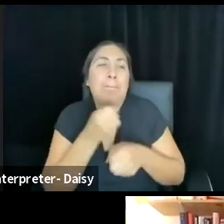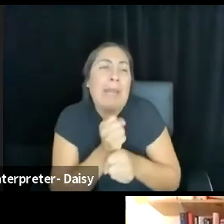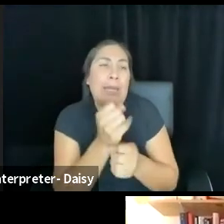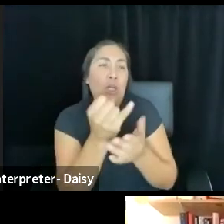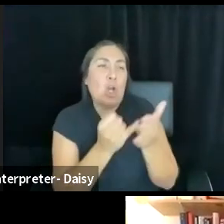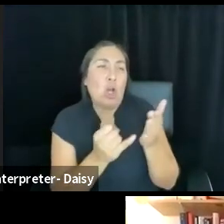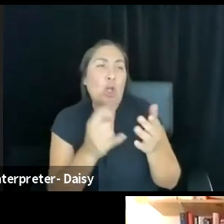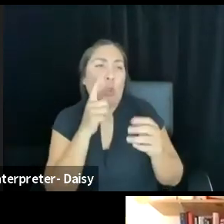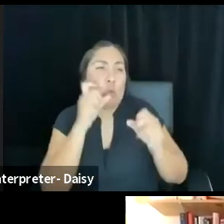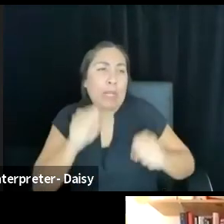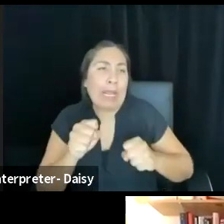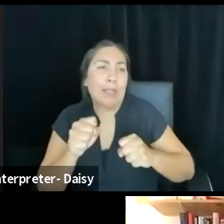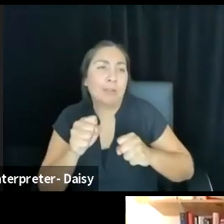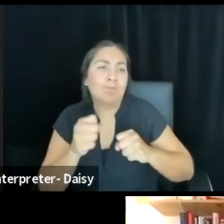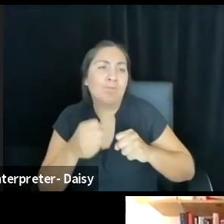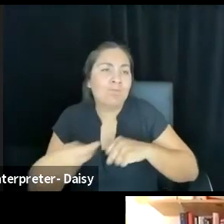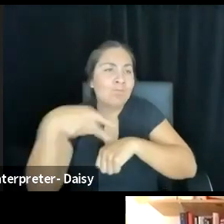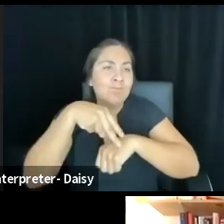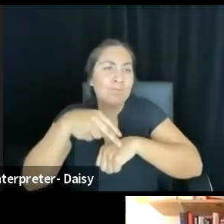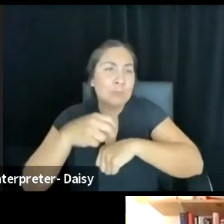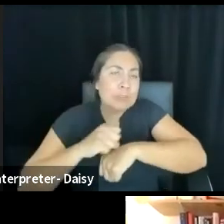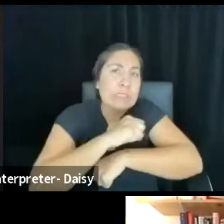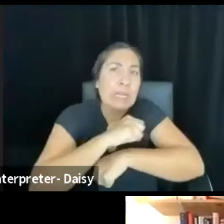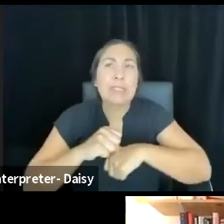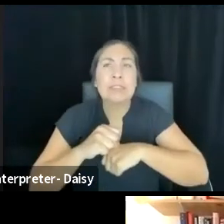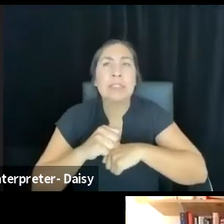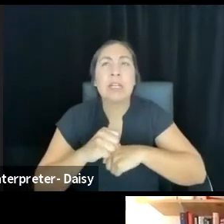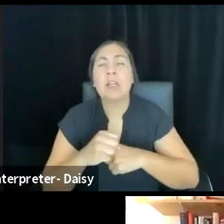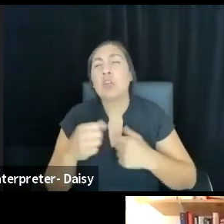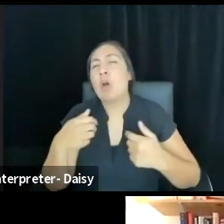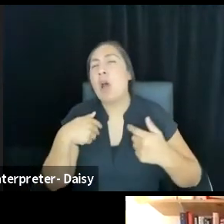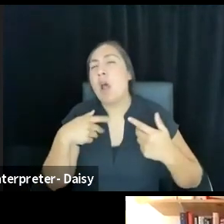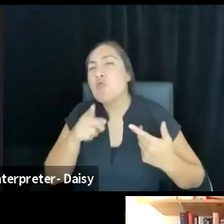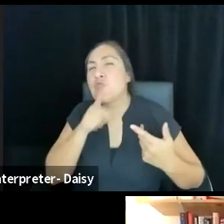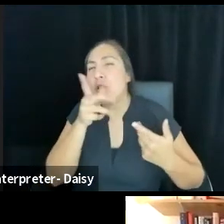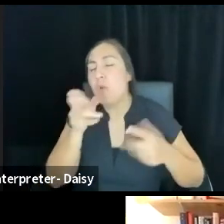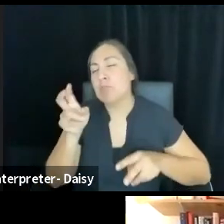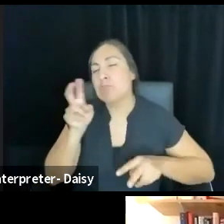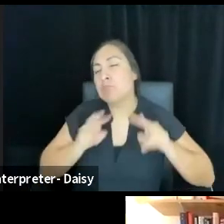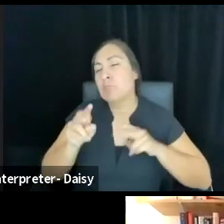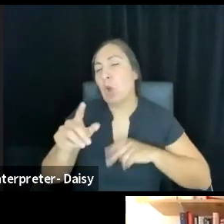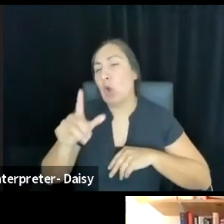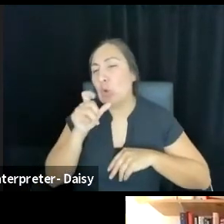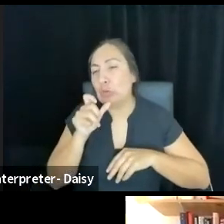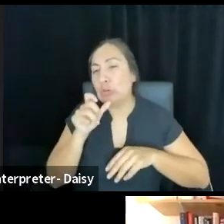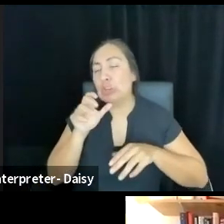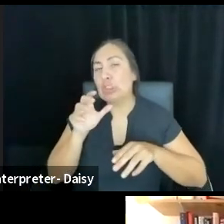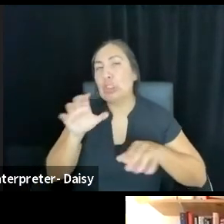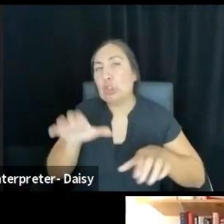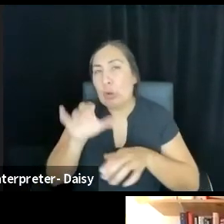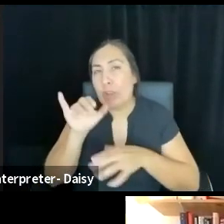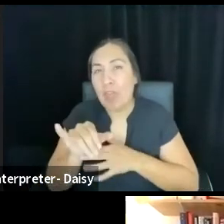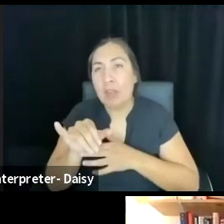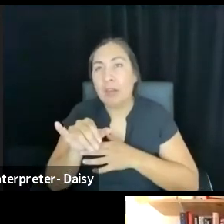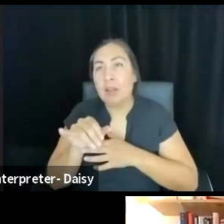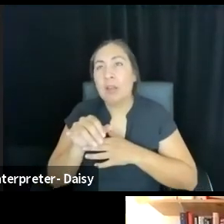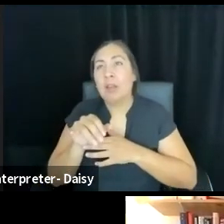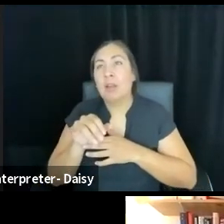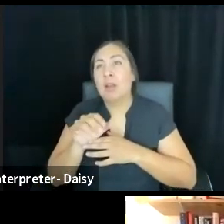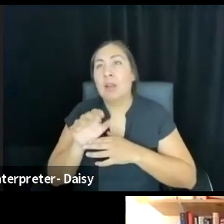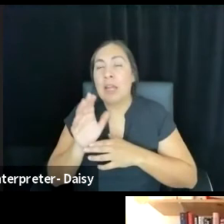who is occupying our stages and the seats, making and bearing witness. I just think